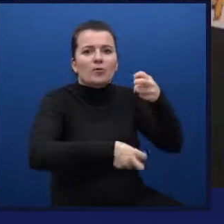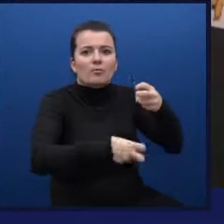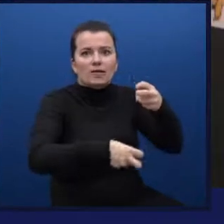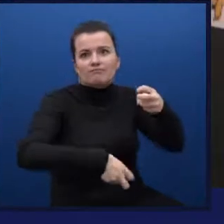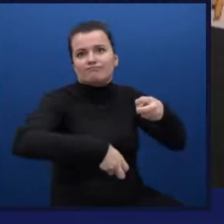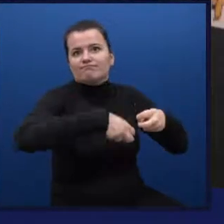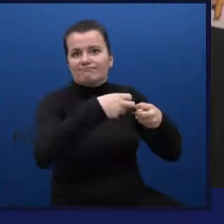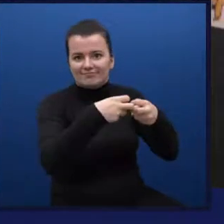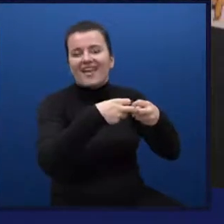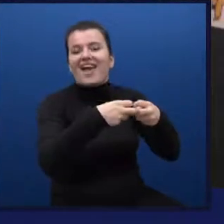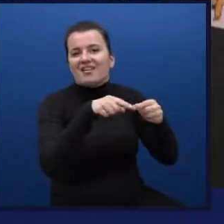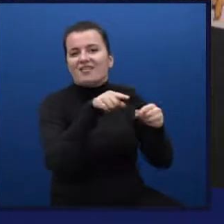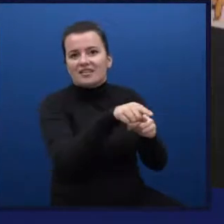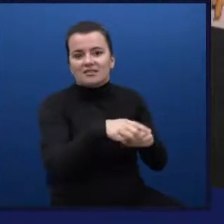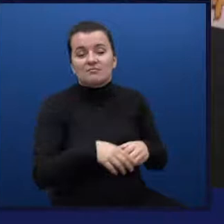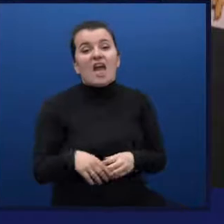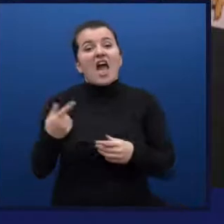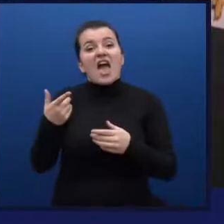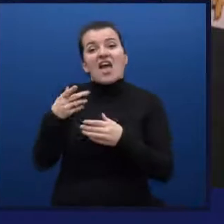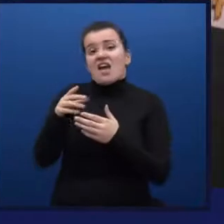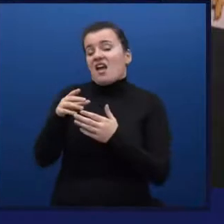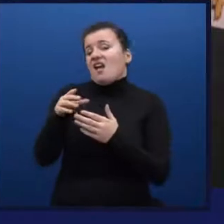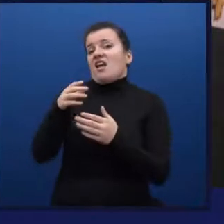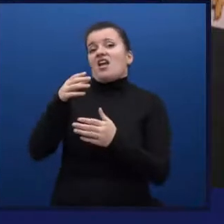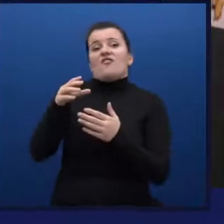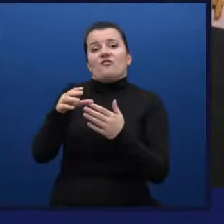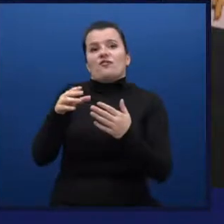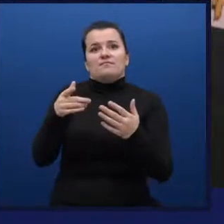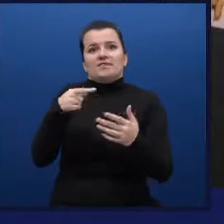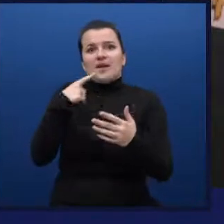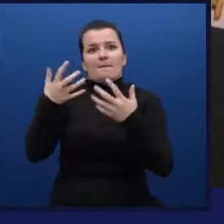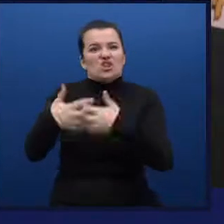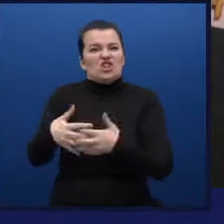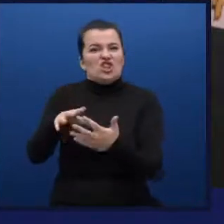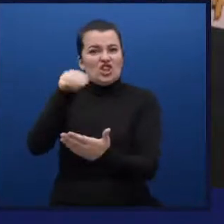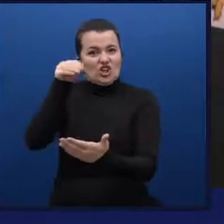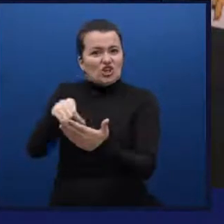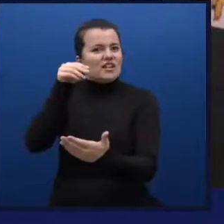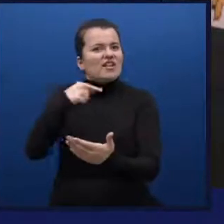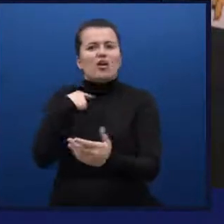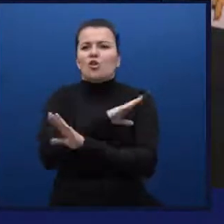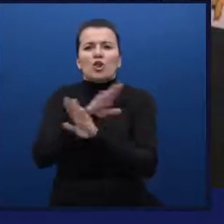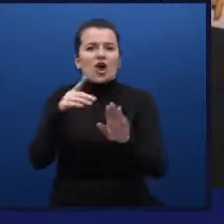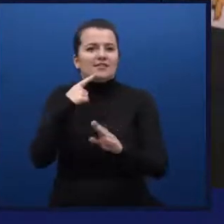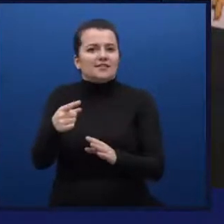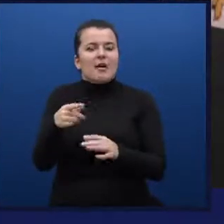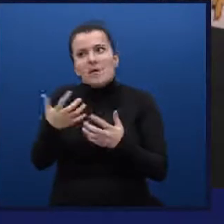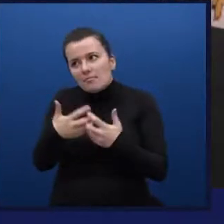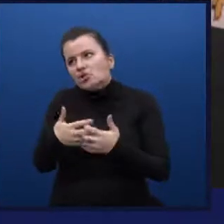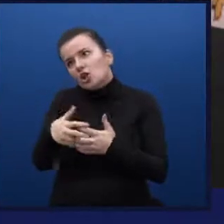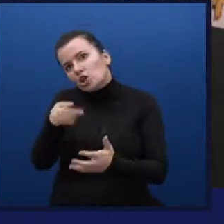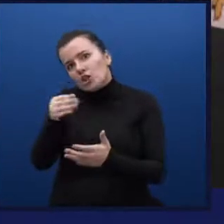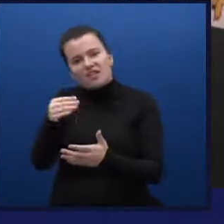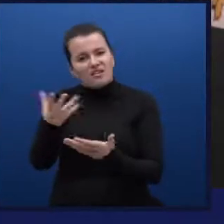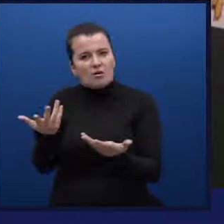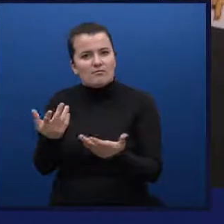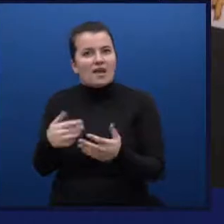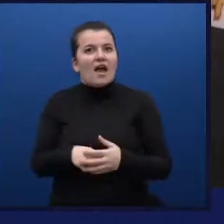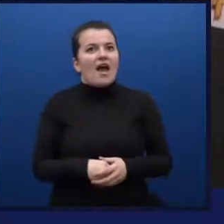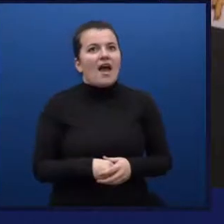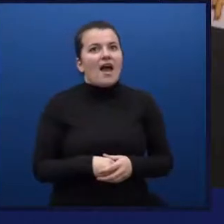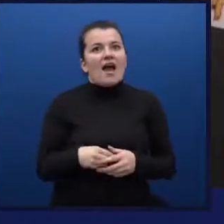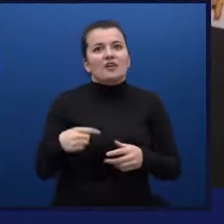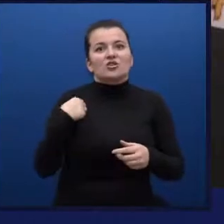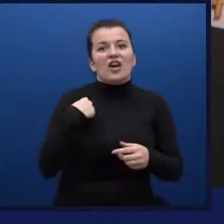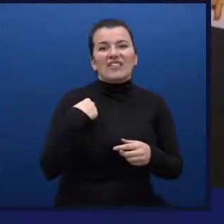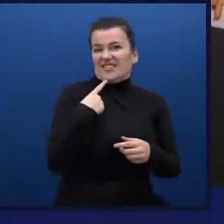about it that much, because if they were to tell me, hey, Seth, I made a machine learning model that did foo, I would almost immediately know how they